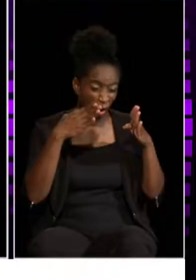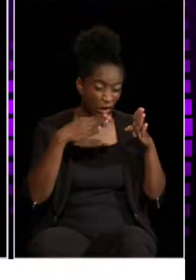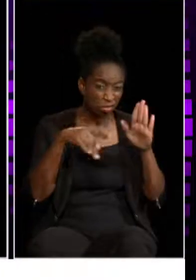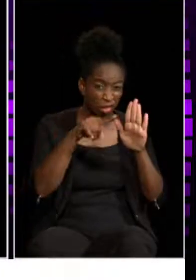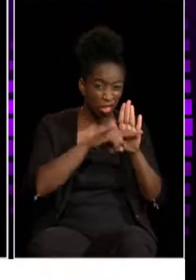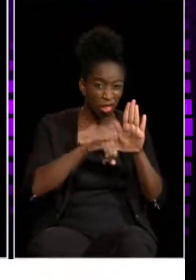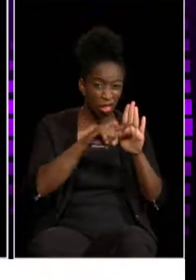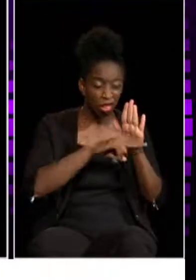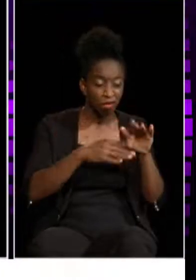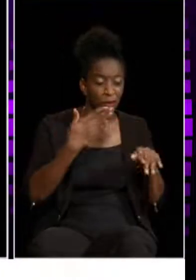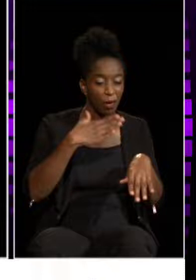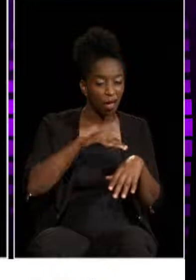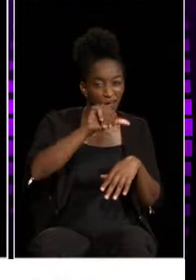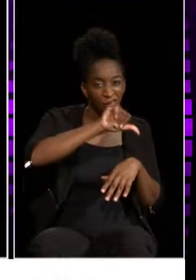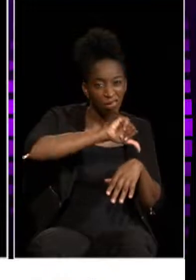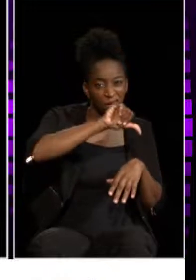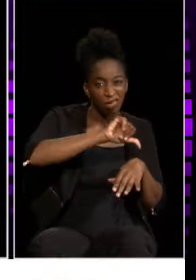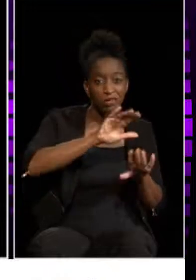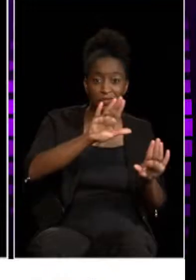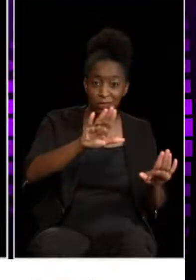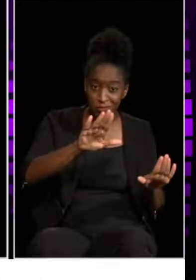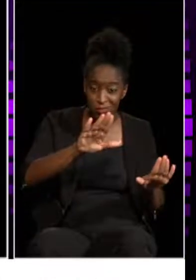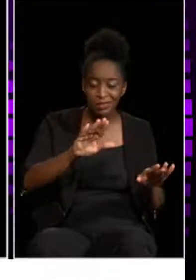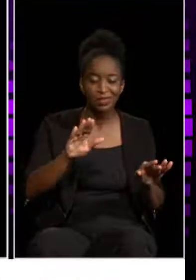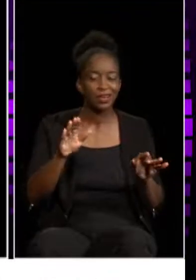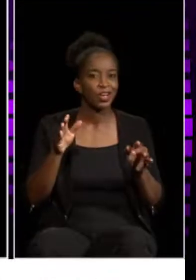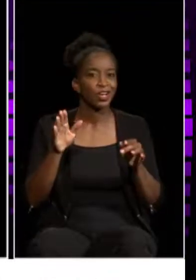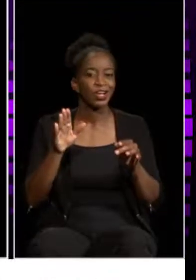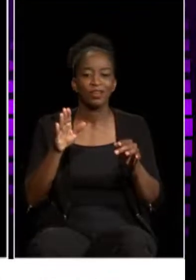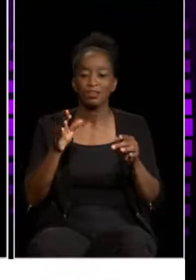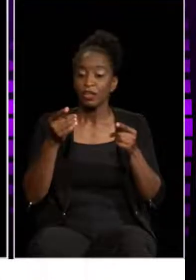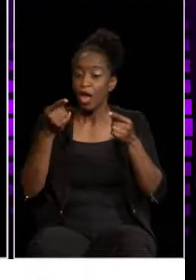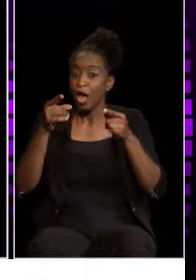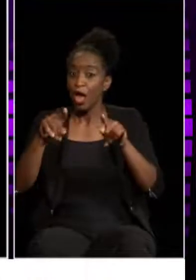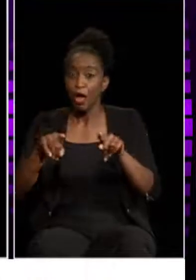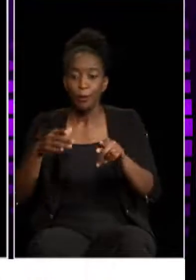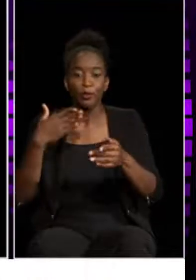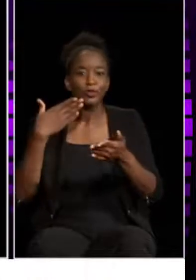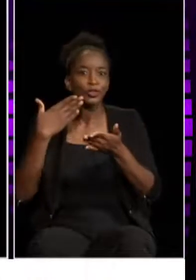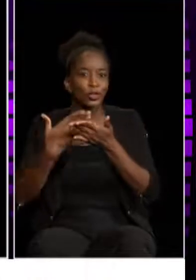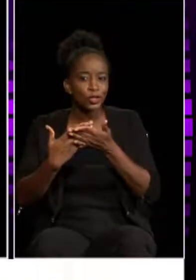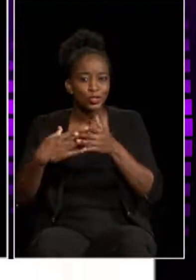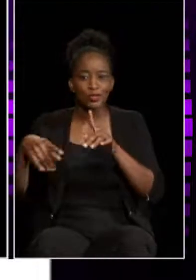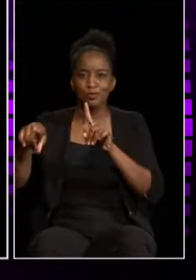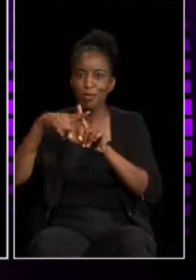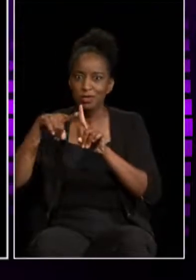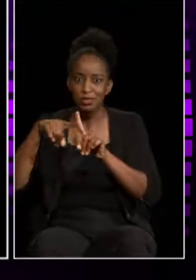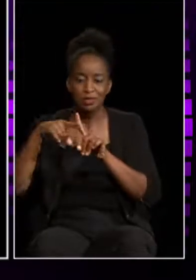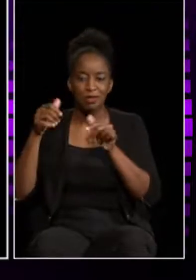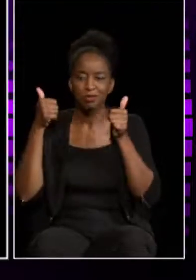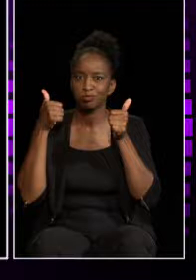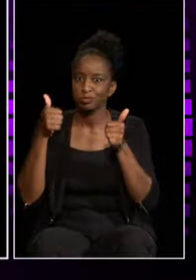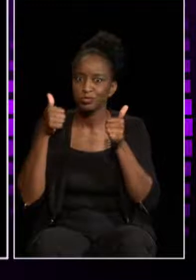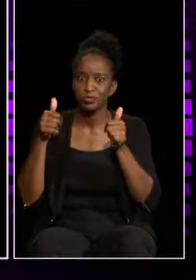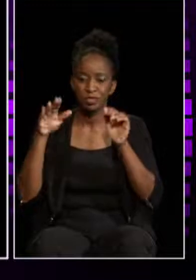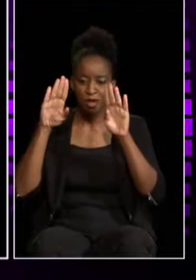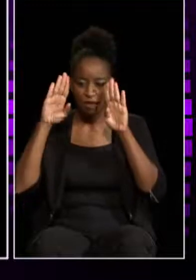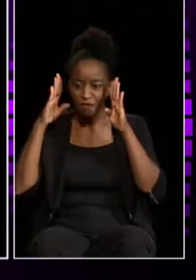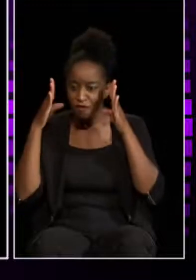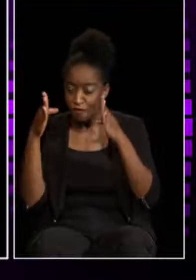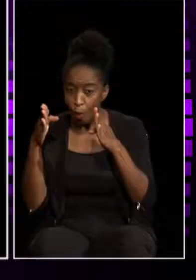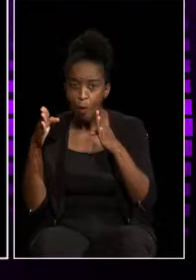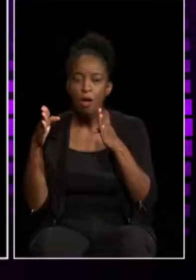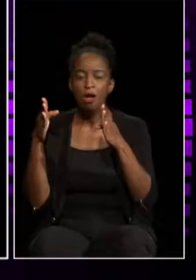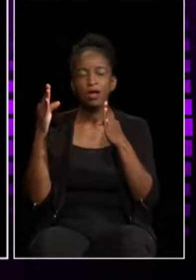being said, I want to say that when there is positive in your life, focus on it, remember it, dwell in it. It's so easy to dwell in the negative,